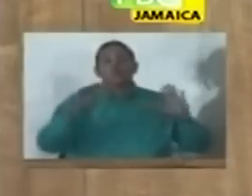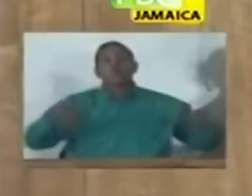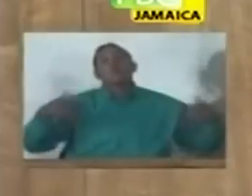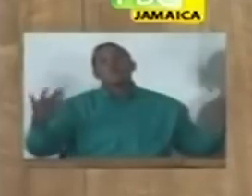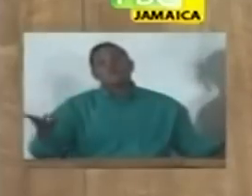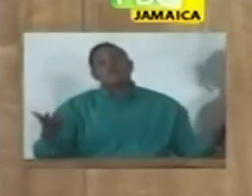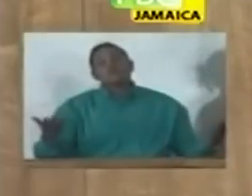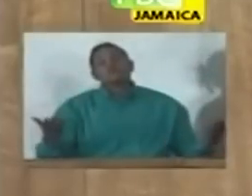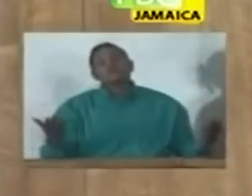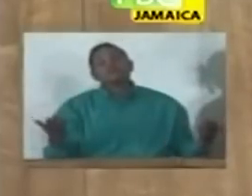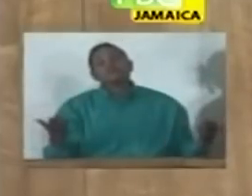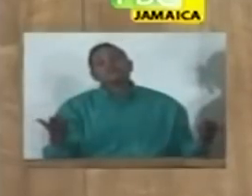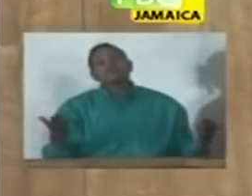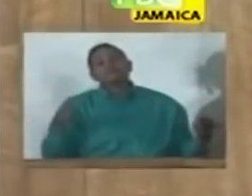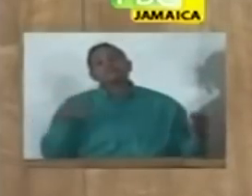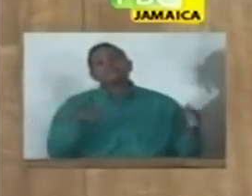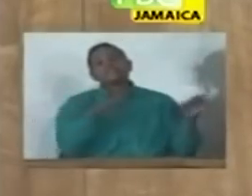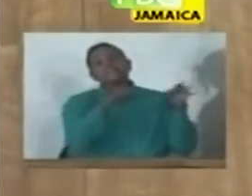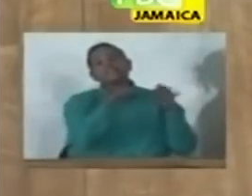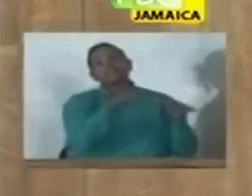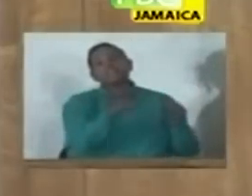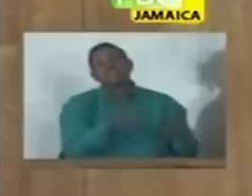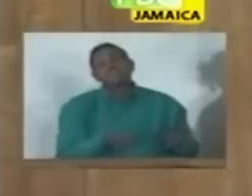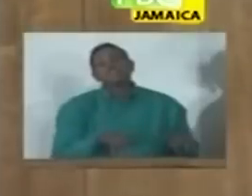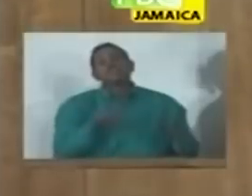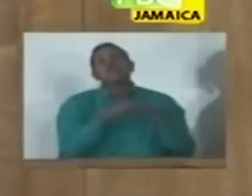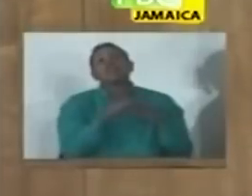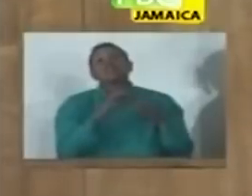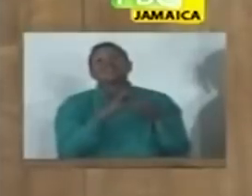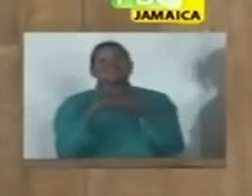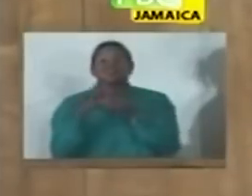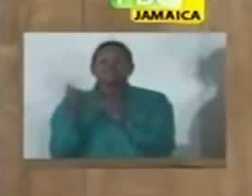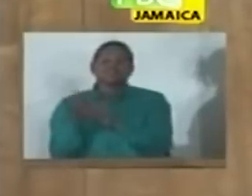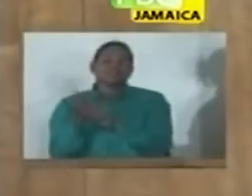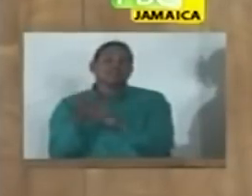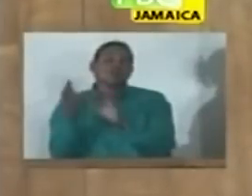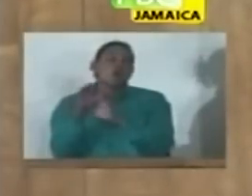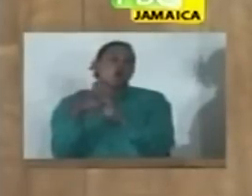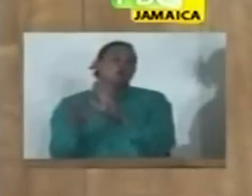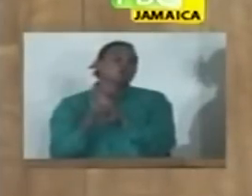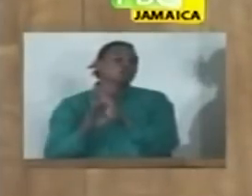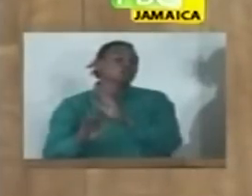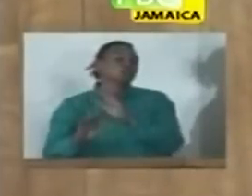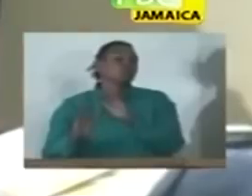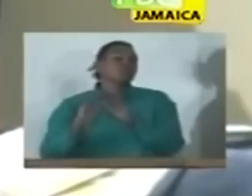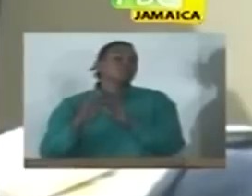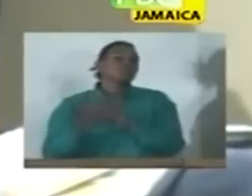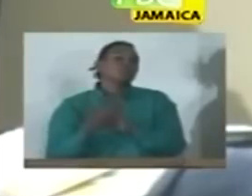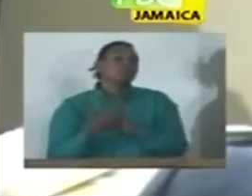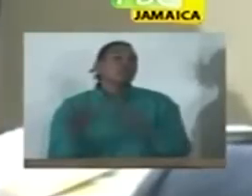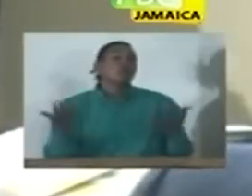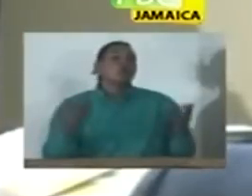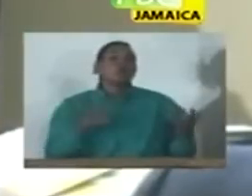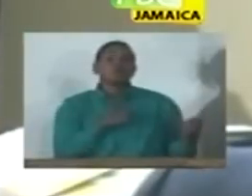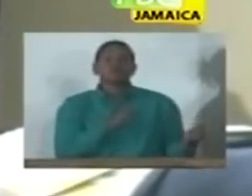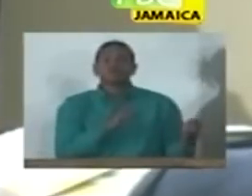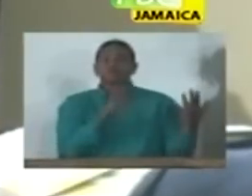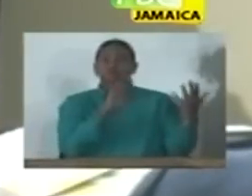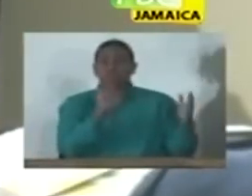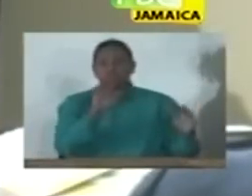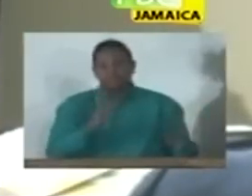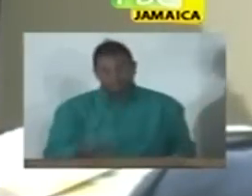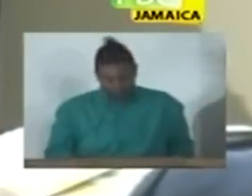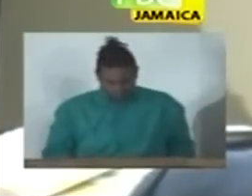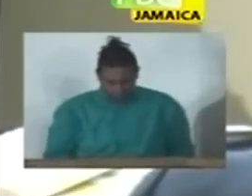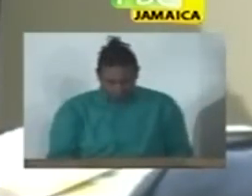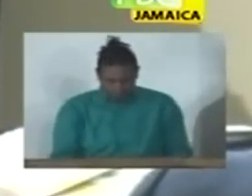reconsider this definition in light of the Constitution, in the light of which we approach. Then also,